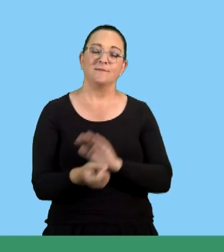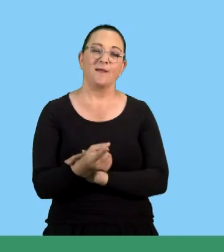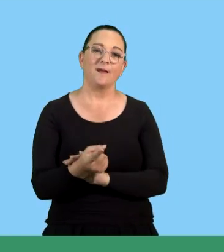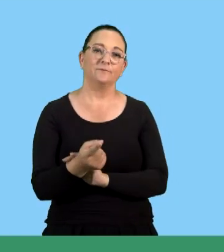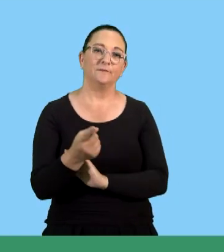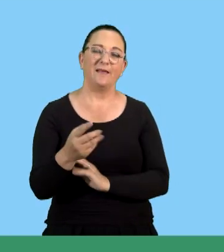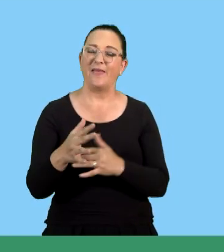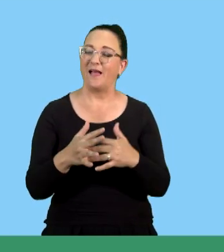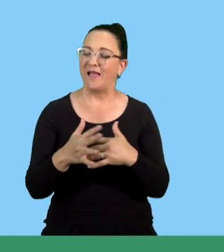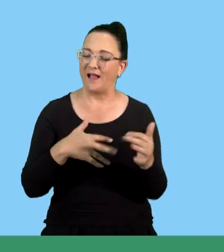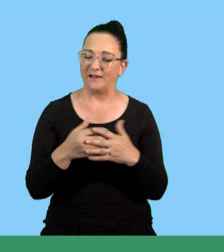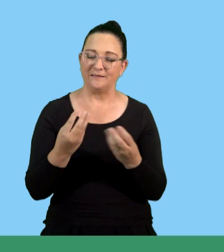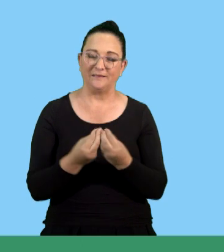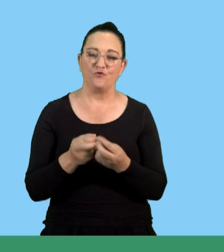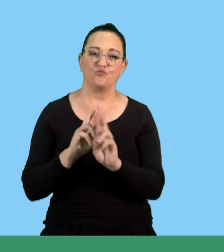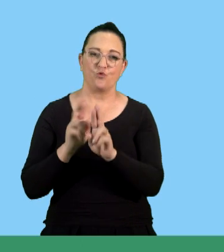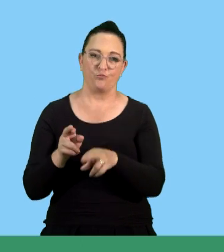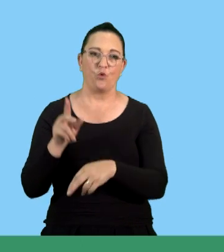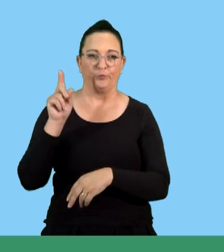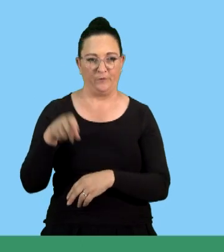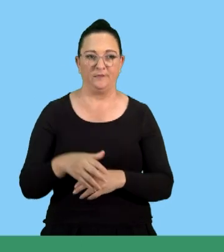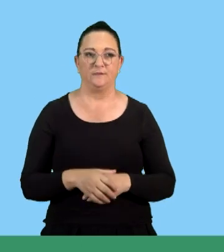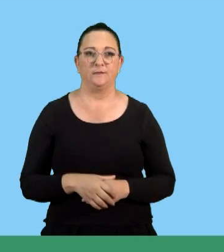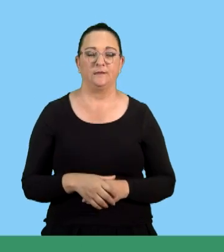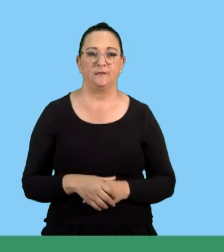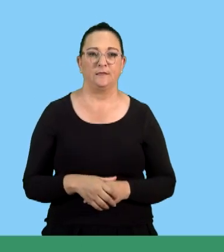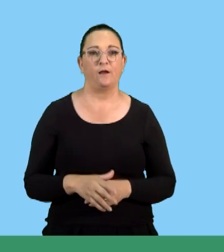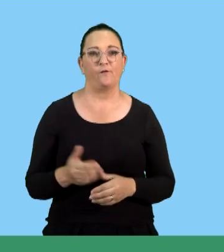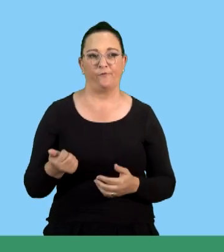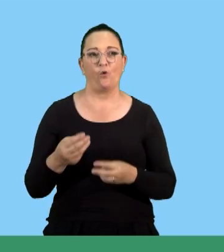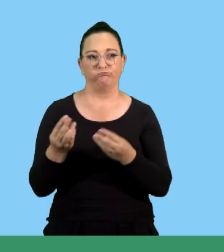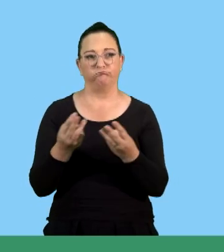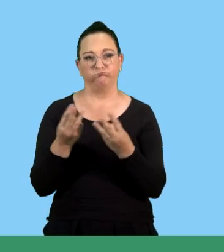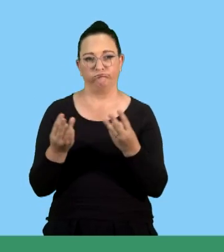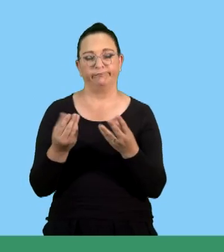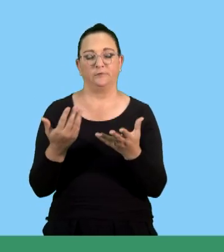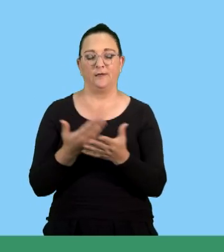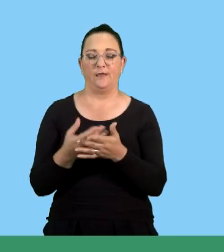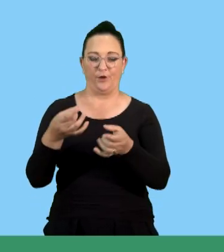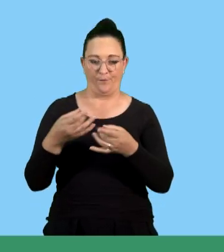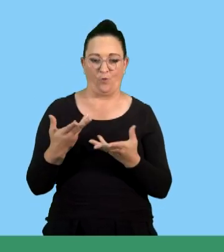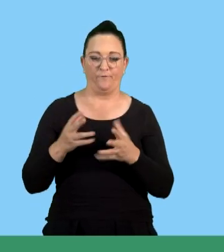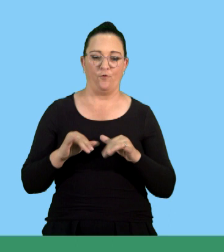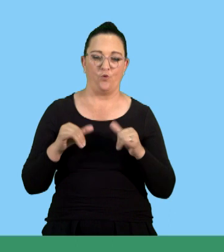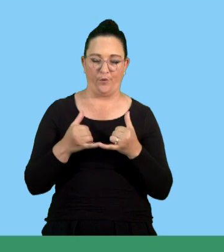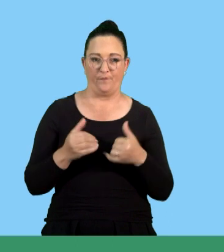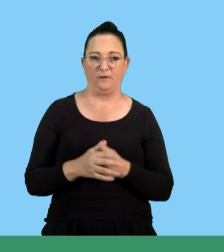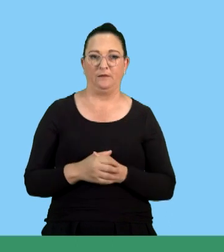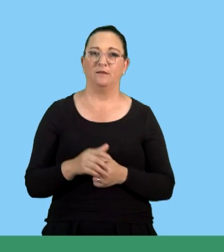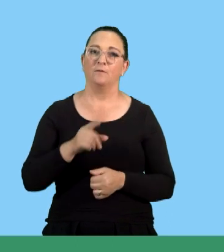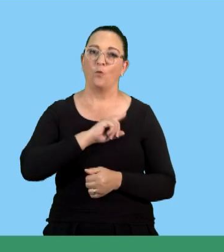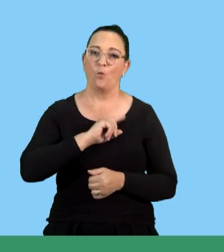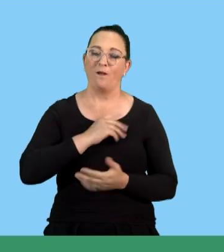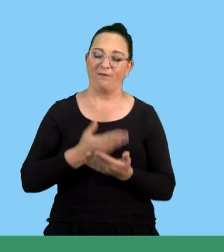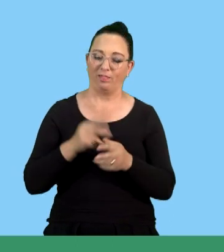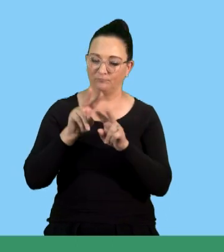all the accidents that are causing injuries of employees. That needs to be done so that they can be compensated. So all the investigations,